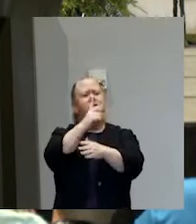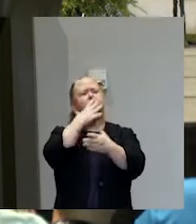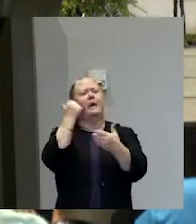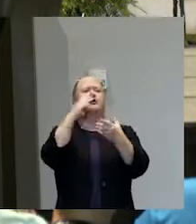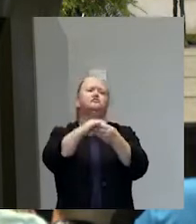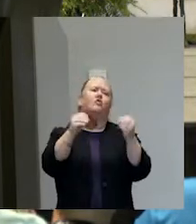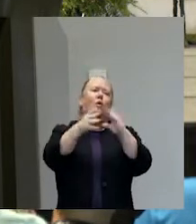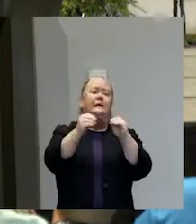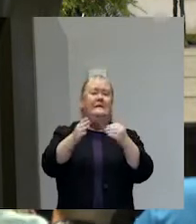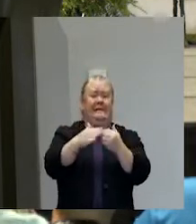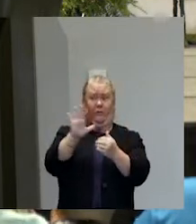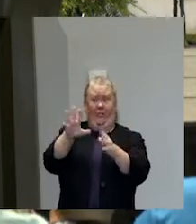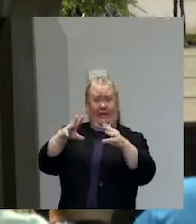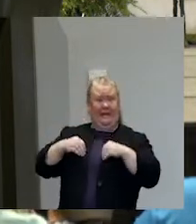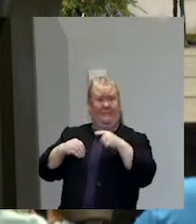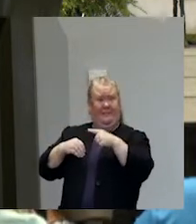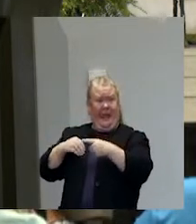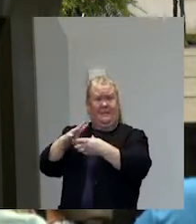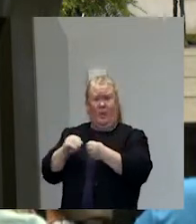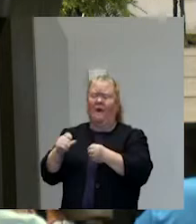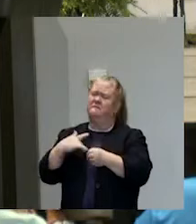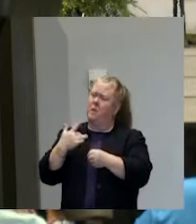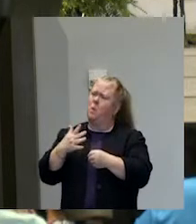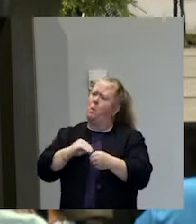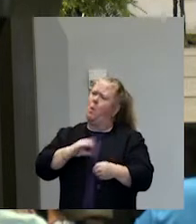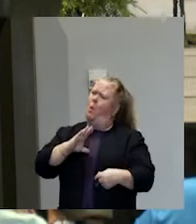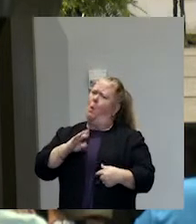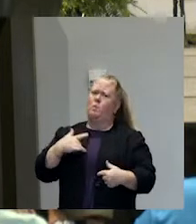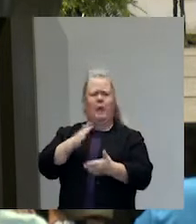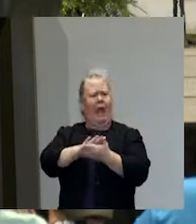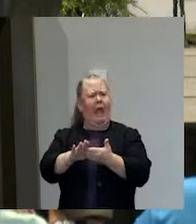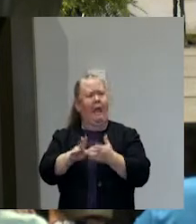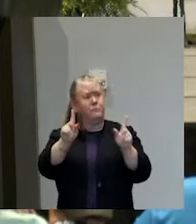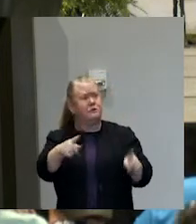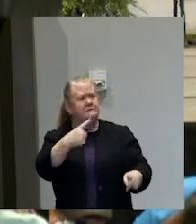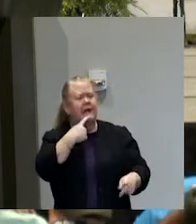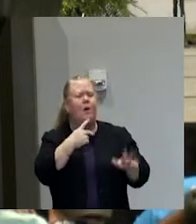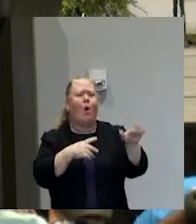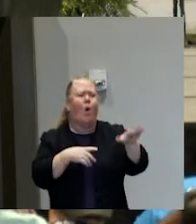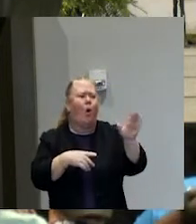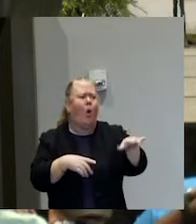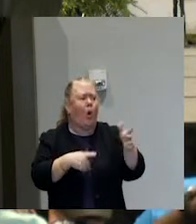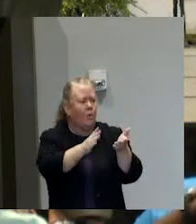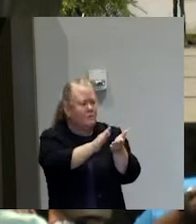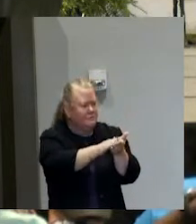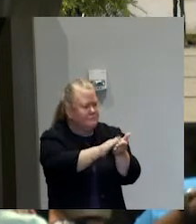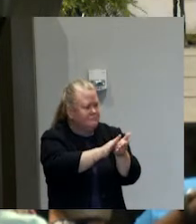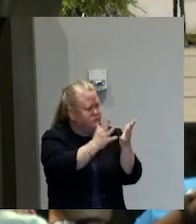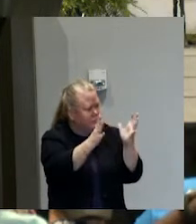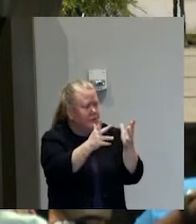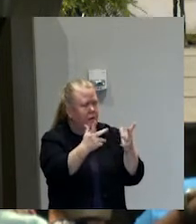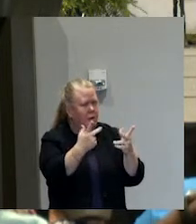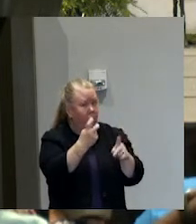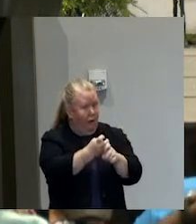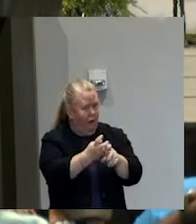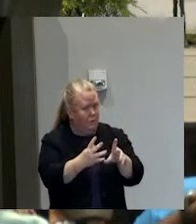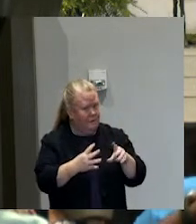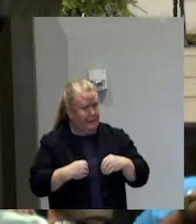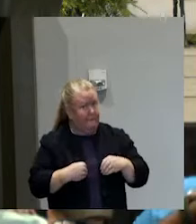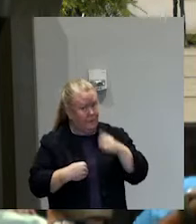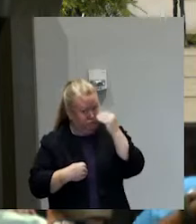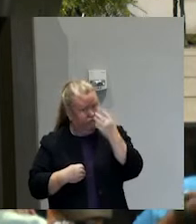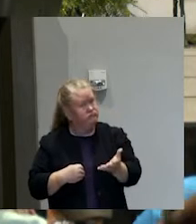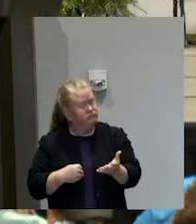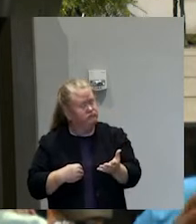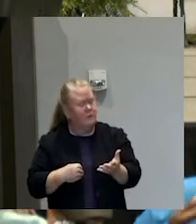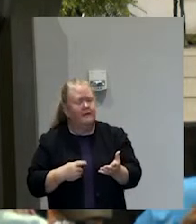to accept that, and it feels really nice because when someone says, give somebody a compliment, sometimes it's hard to take a compliment, but when people tell me how much they love